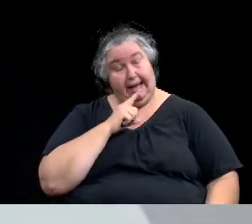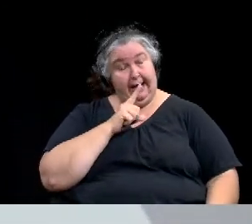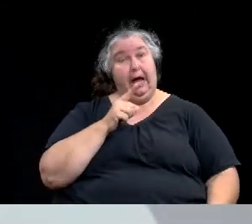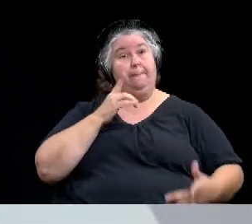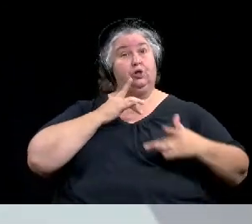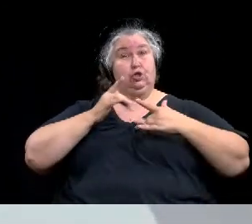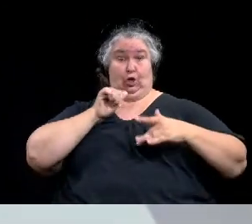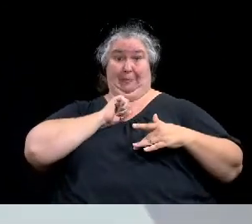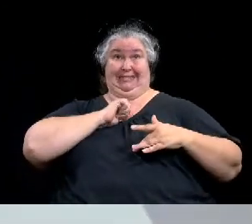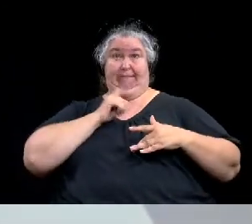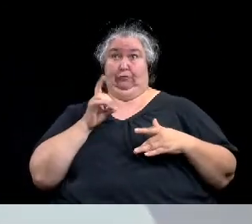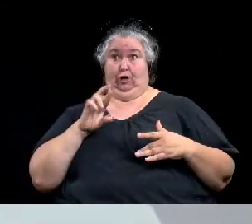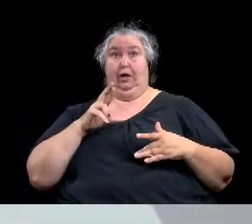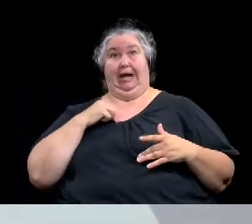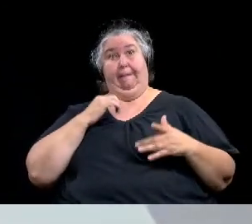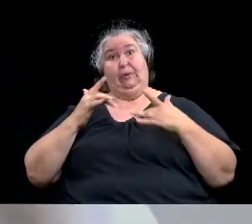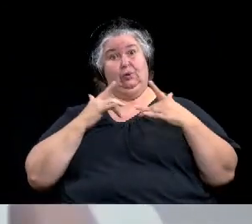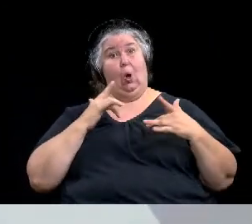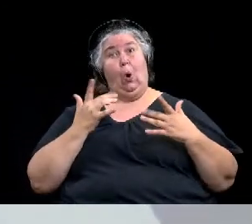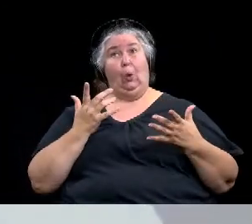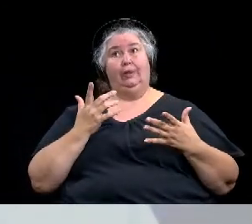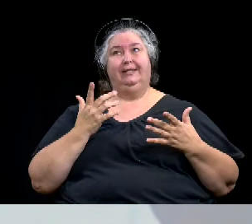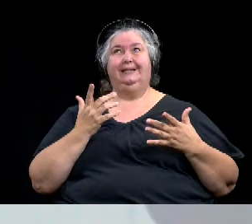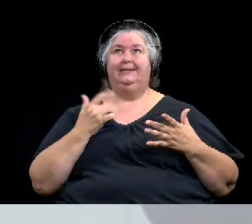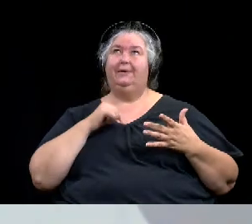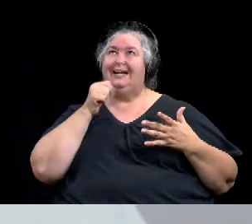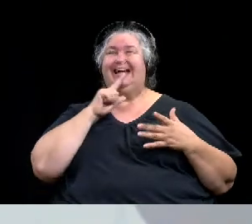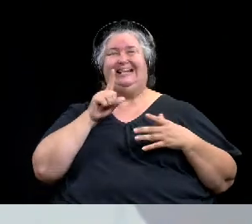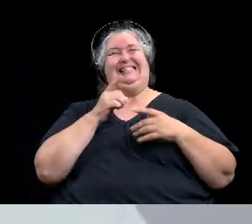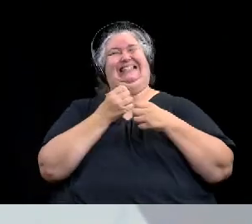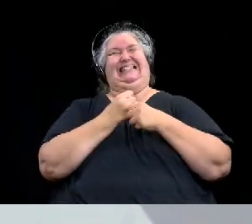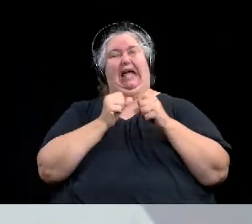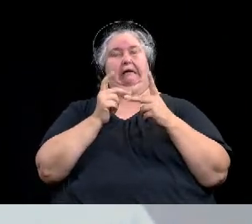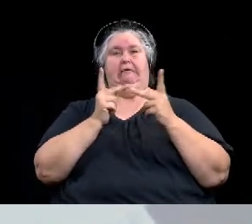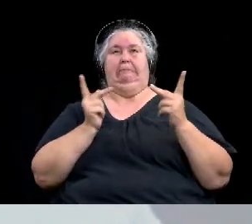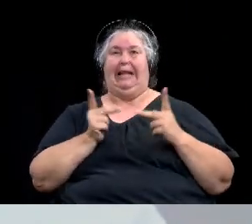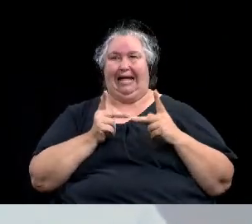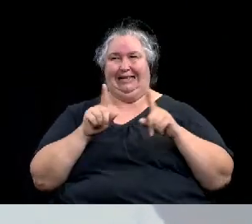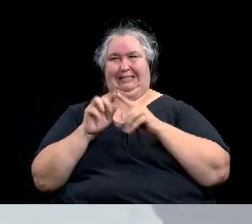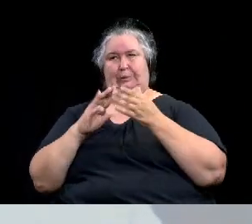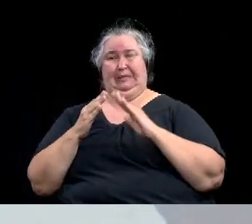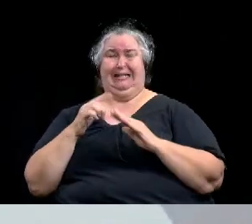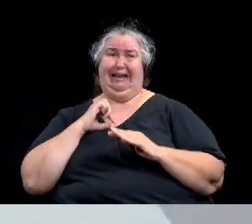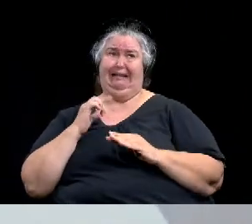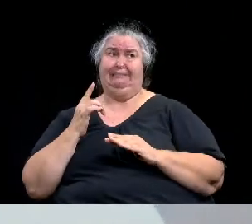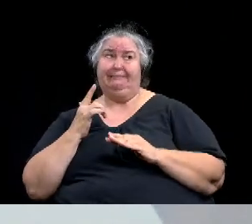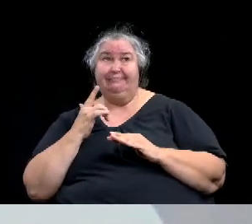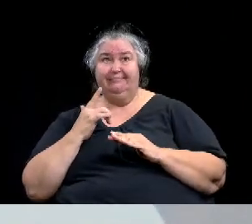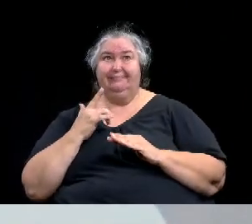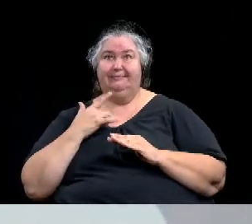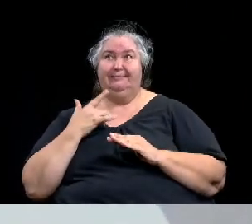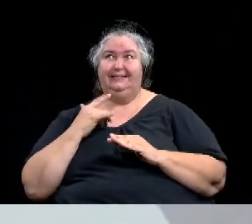do think we have to. We're not really in a safe place as a community, and I think we're going to have to be